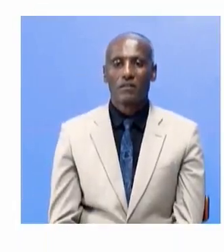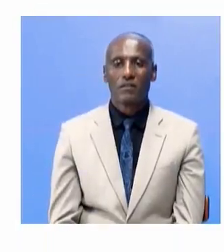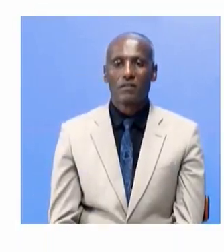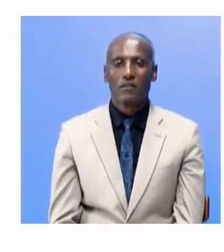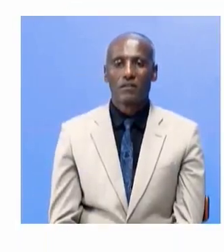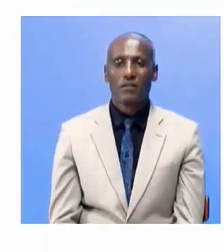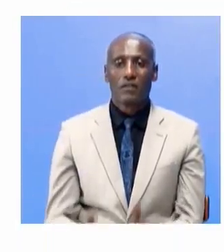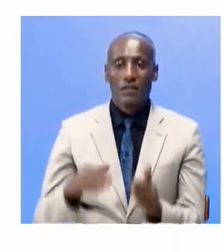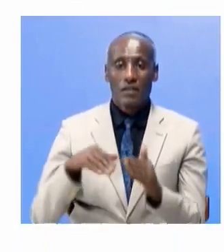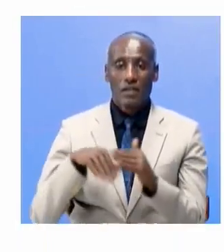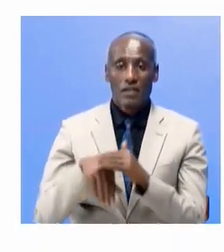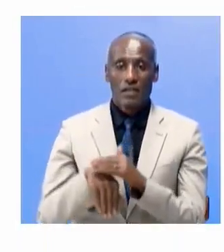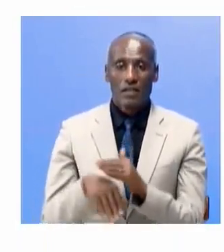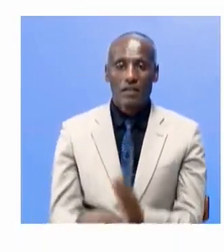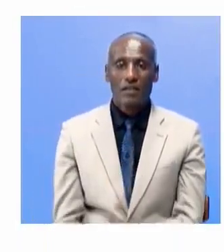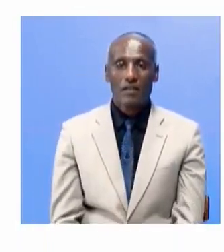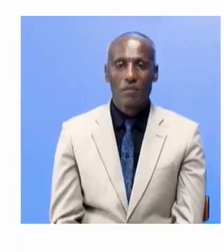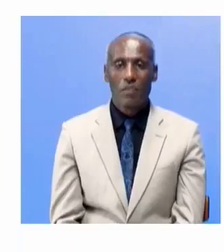and